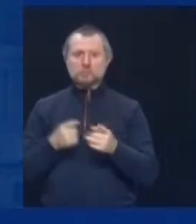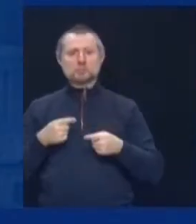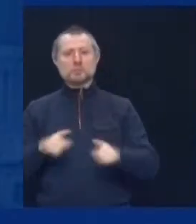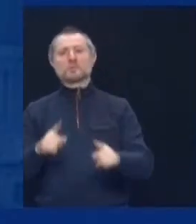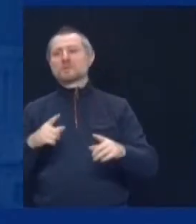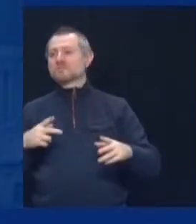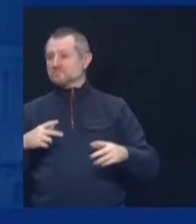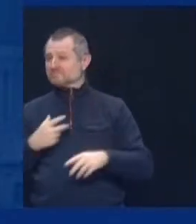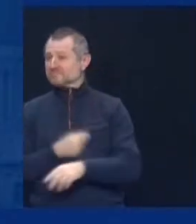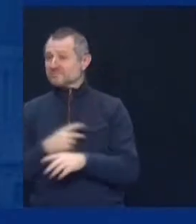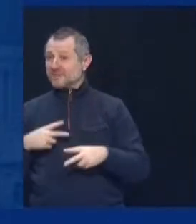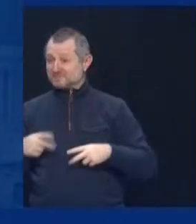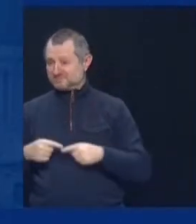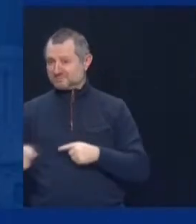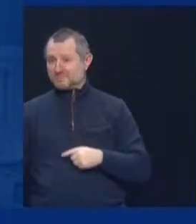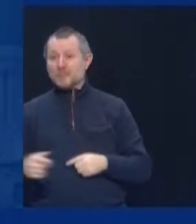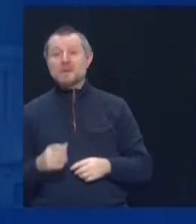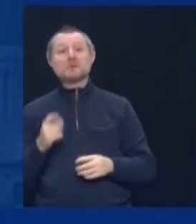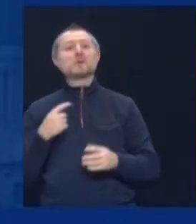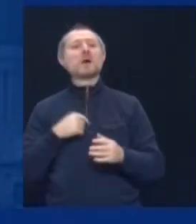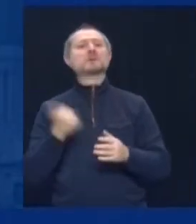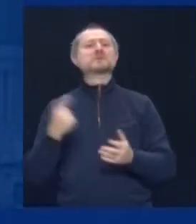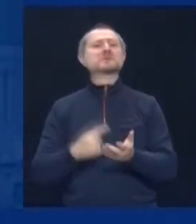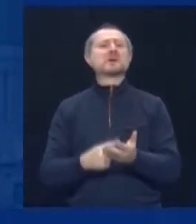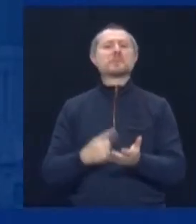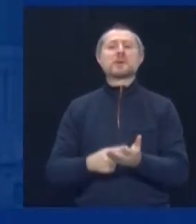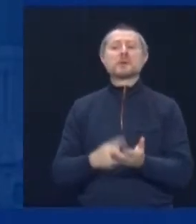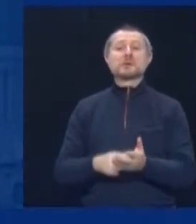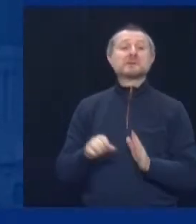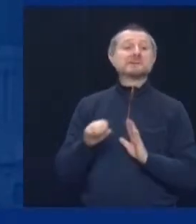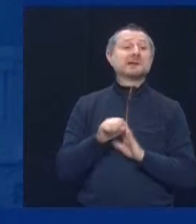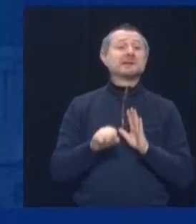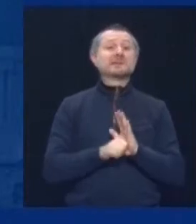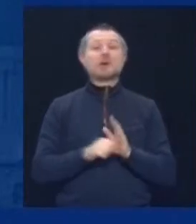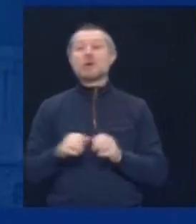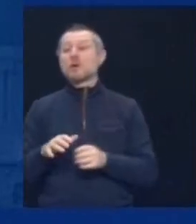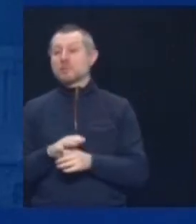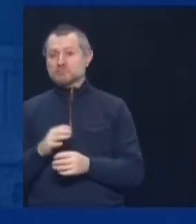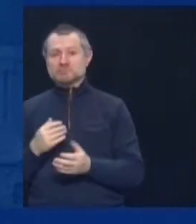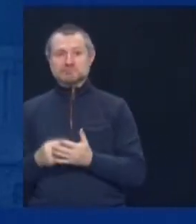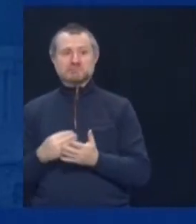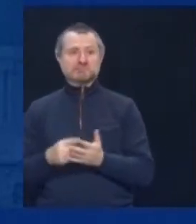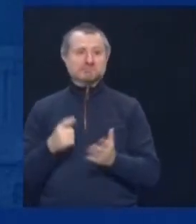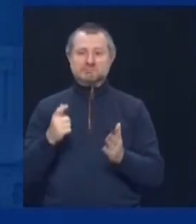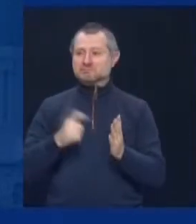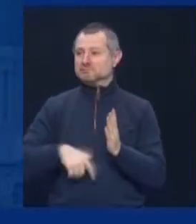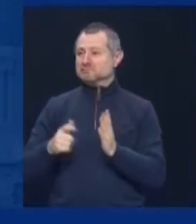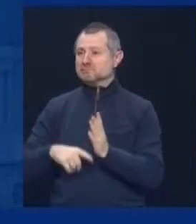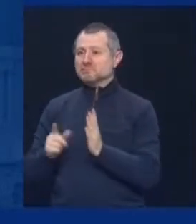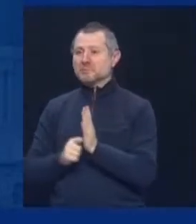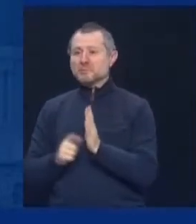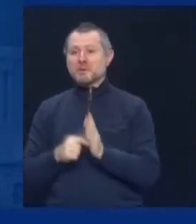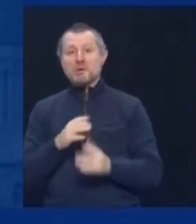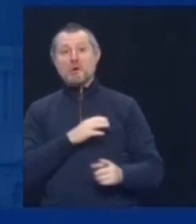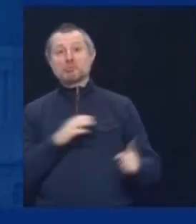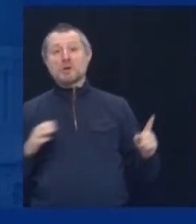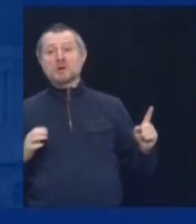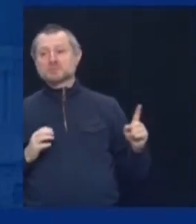state finances. Newspapers today suggest that Congress suggests no state and local funding.